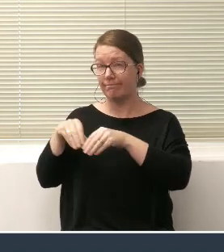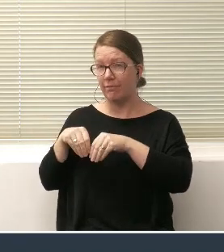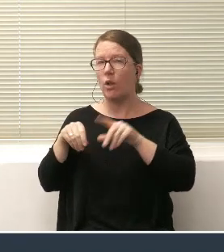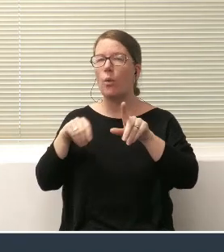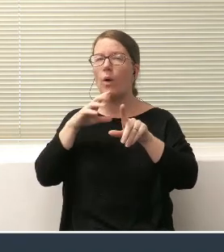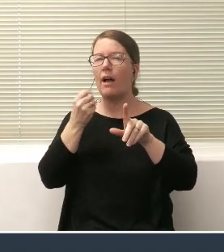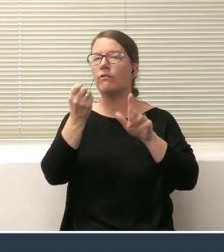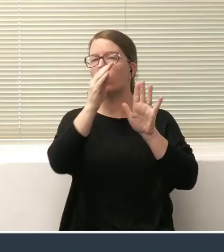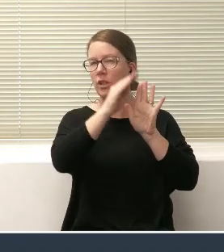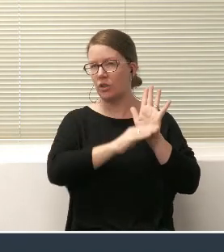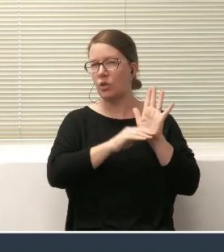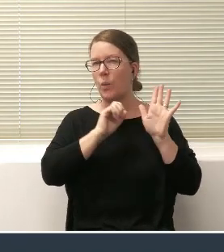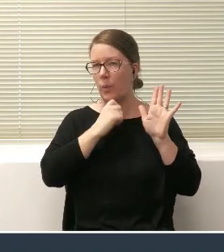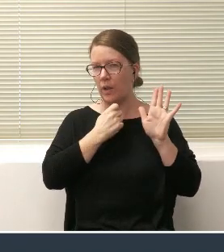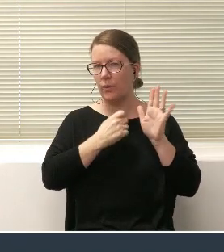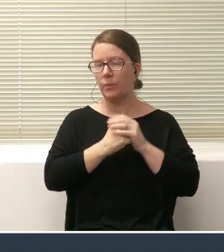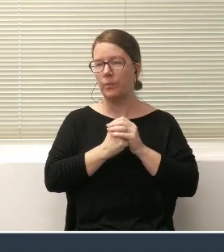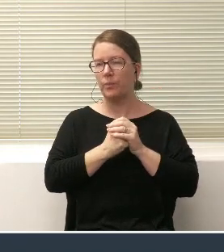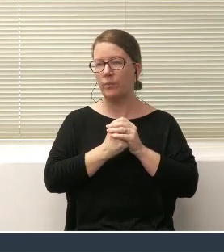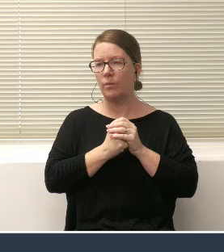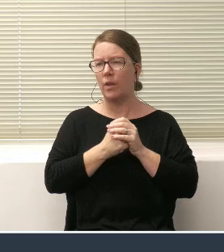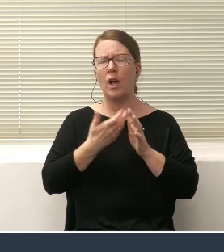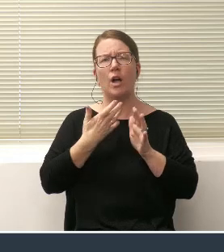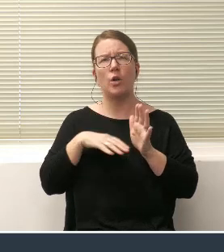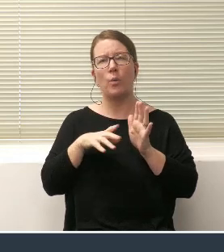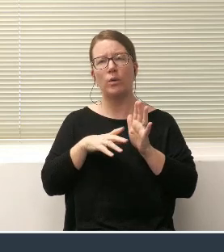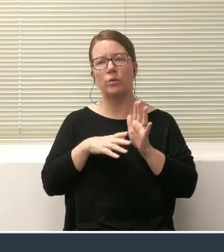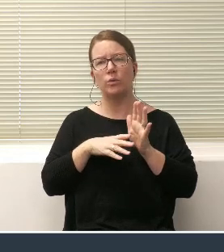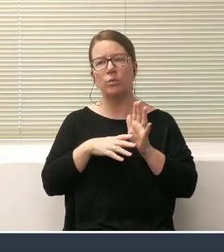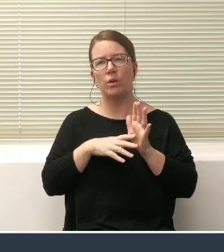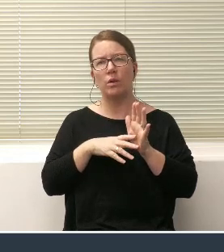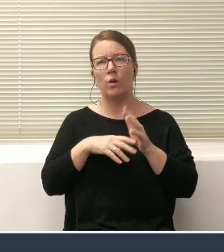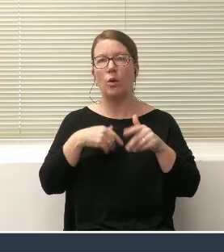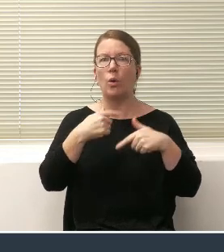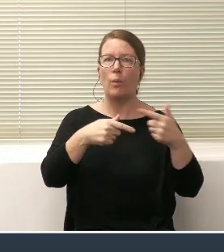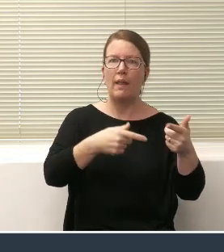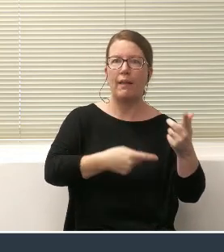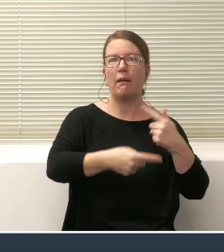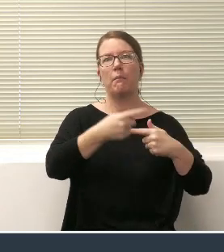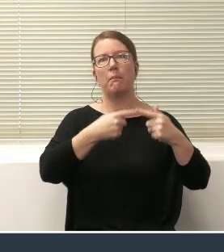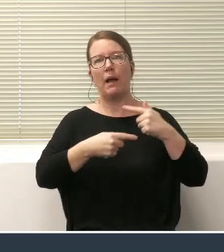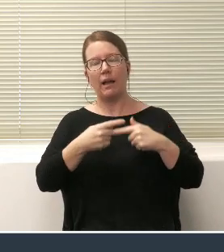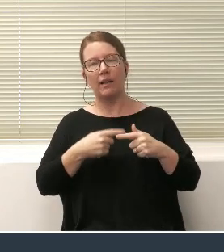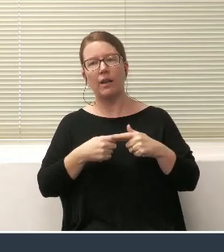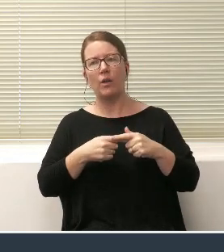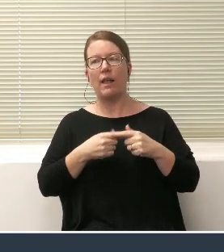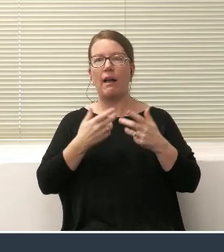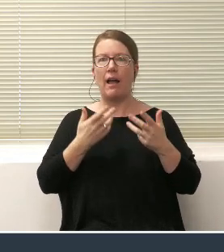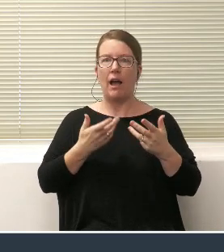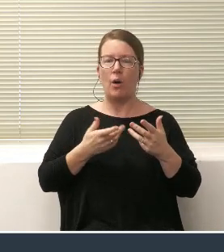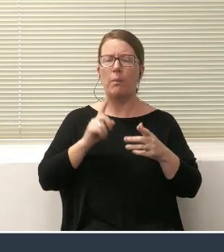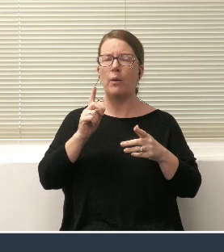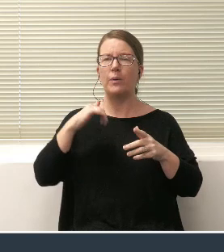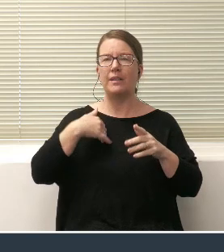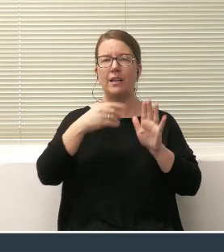wonder, rather than coming back with those, because I think we should come back with the how, but what that criteria is would